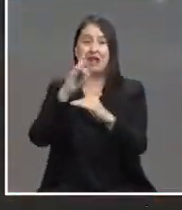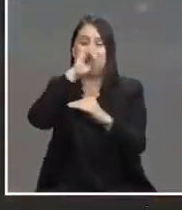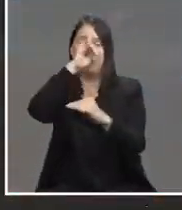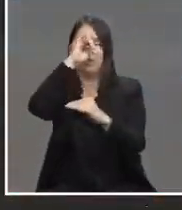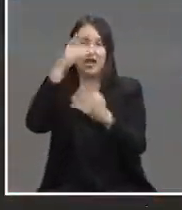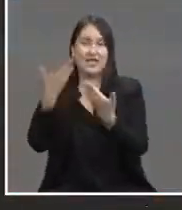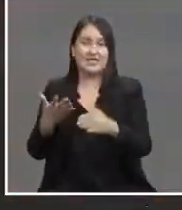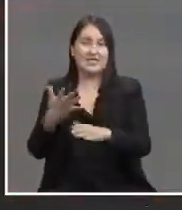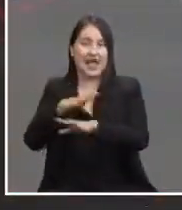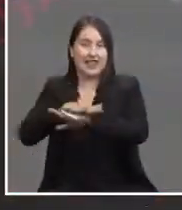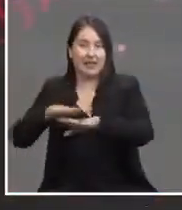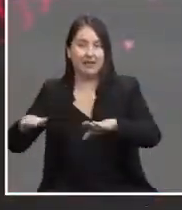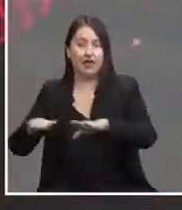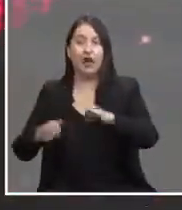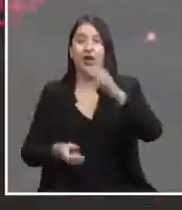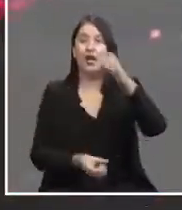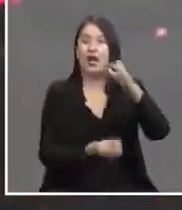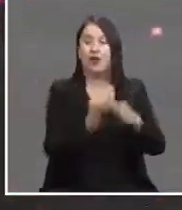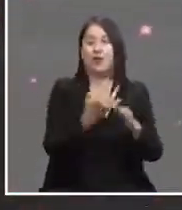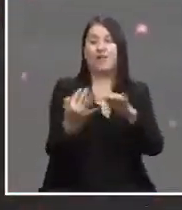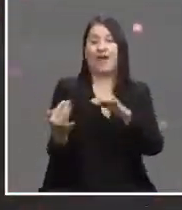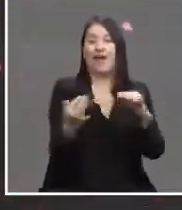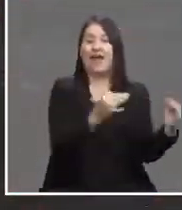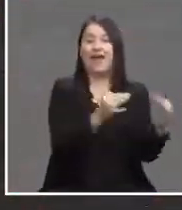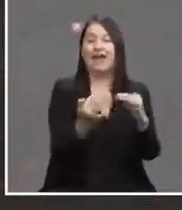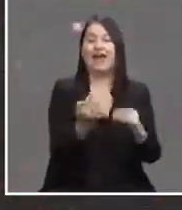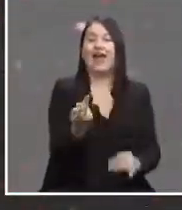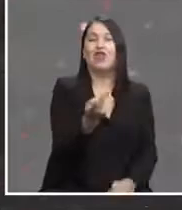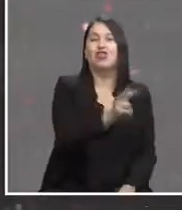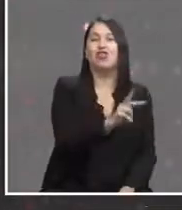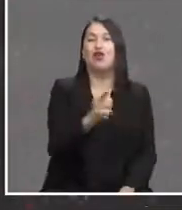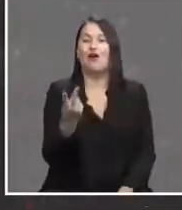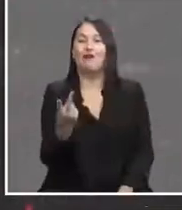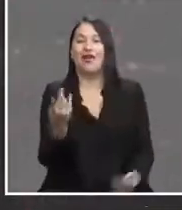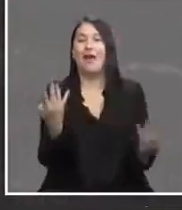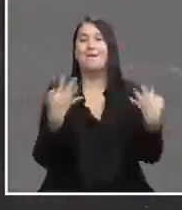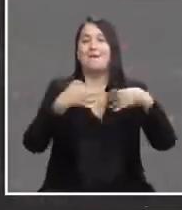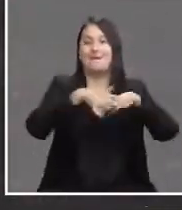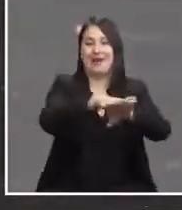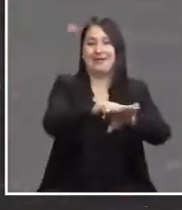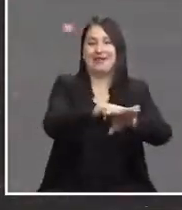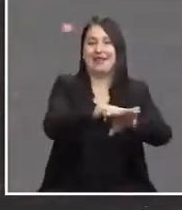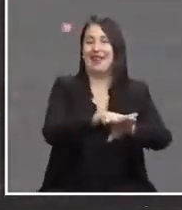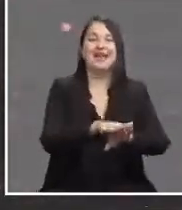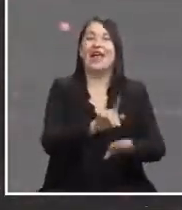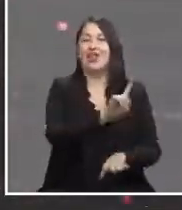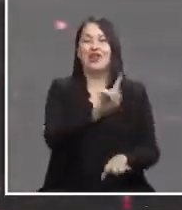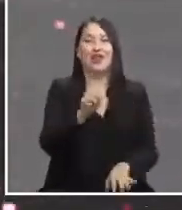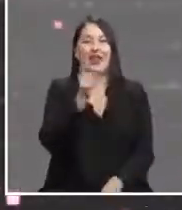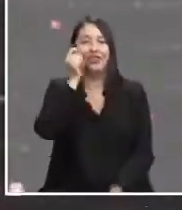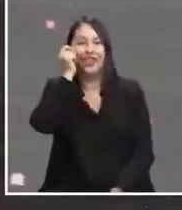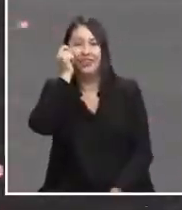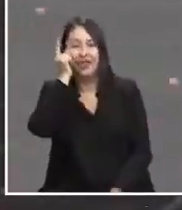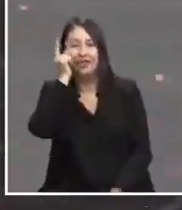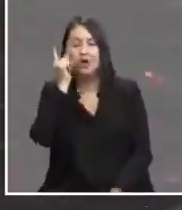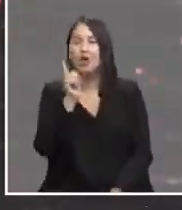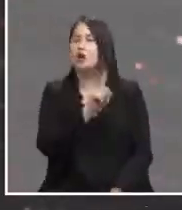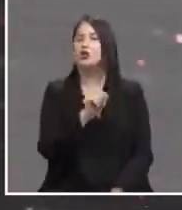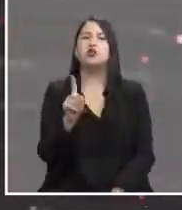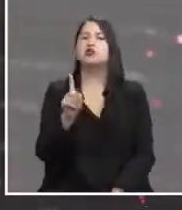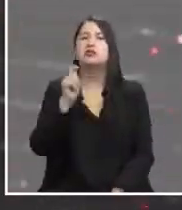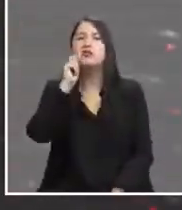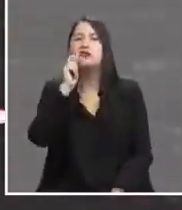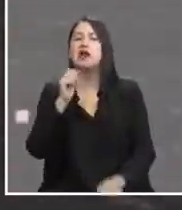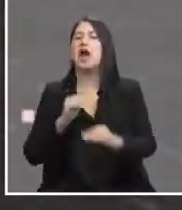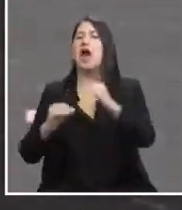and we don't understand them anymore. It's not just asymmetric. This is something different. And the point is